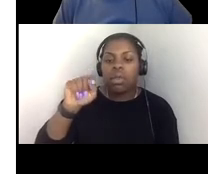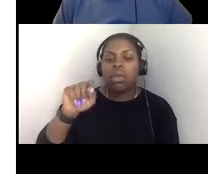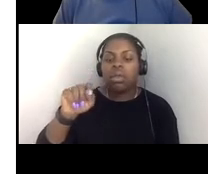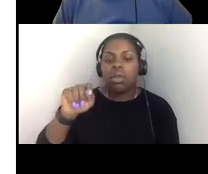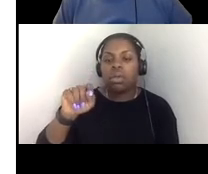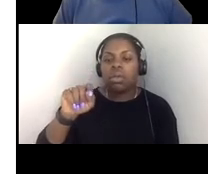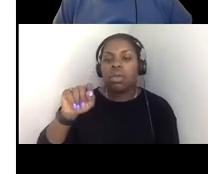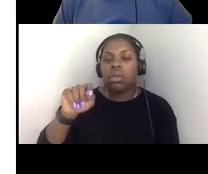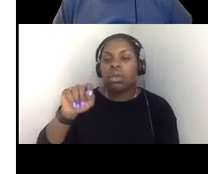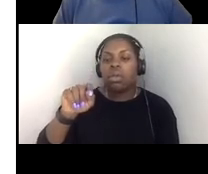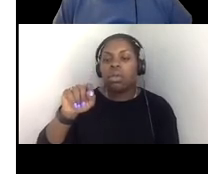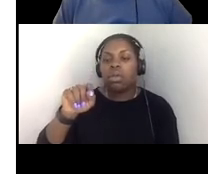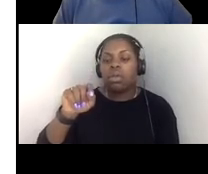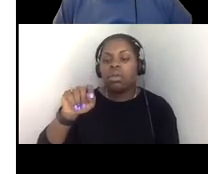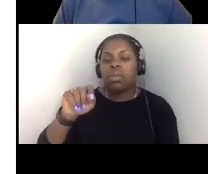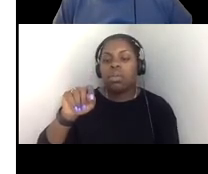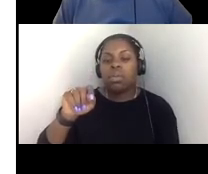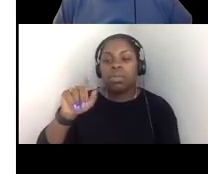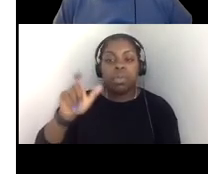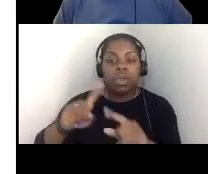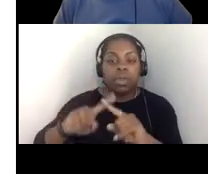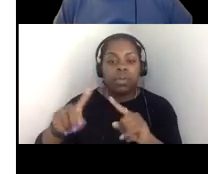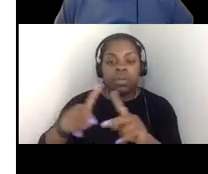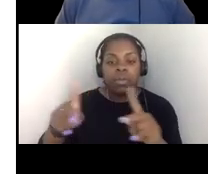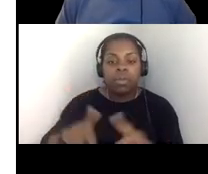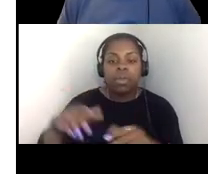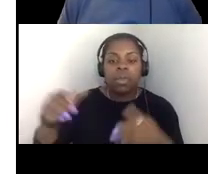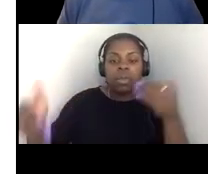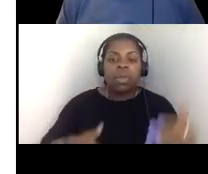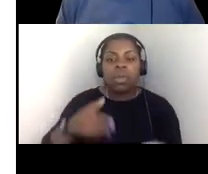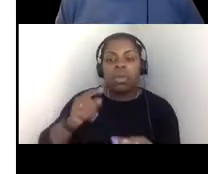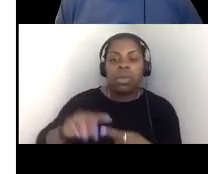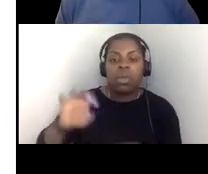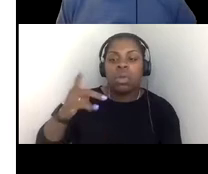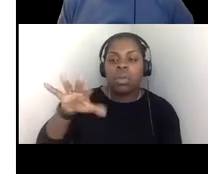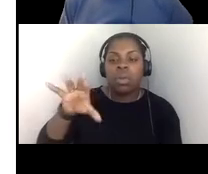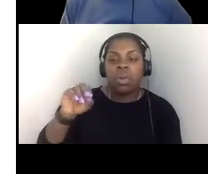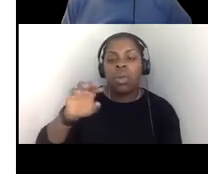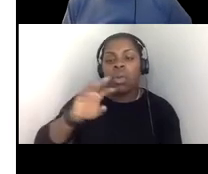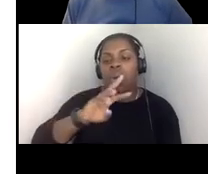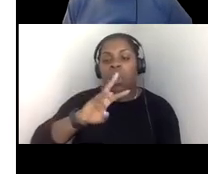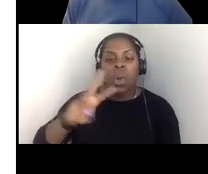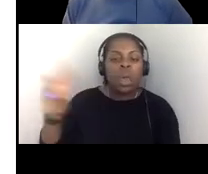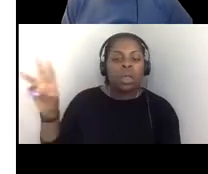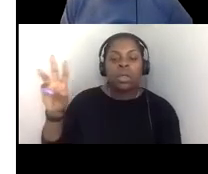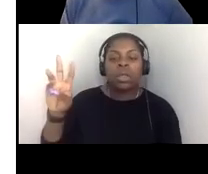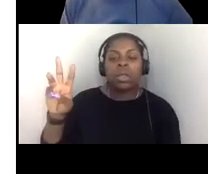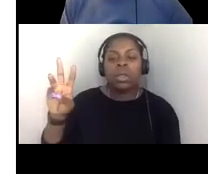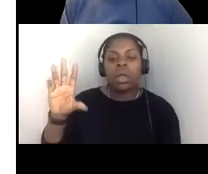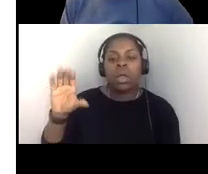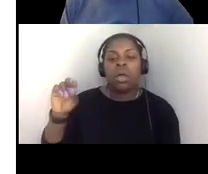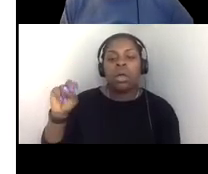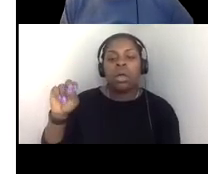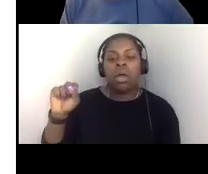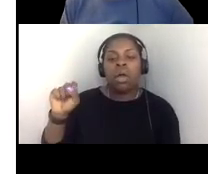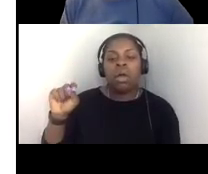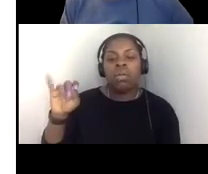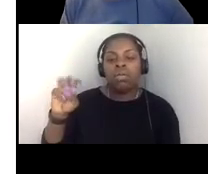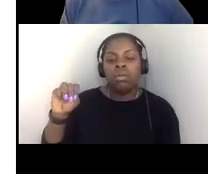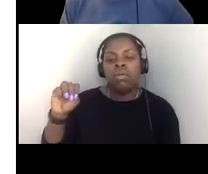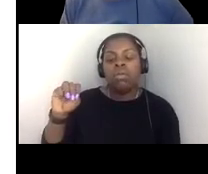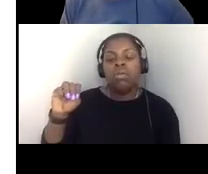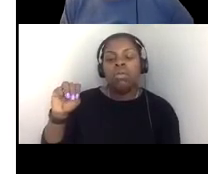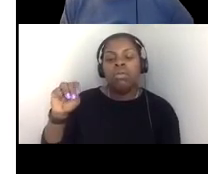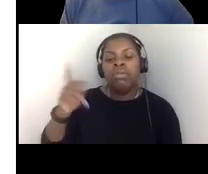Trust seems to be coming in. Big welcome to Expo Wisconsin, formerly incarcerated folks coming together.